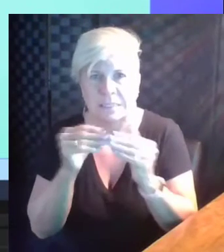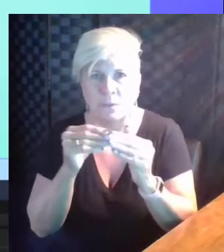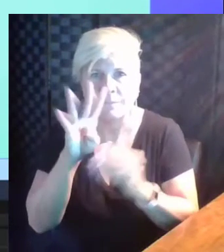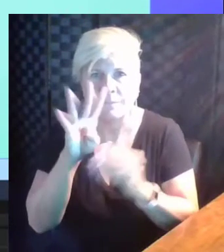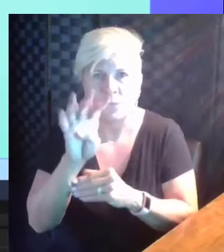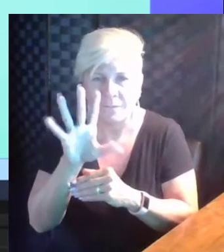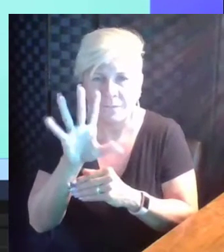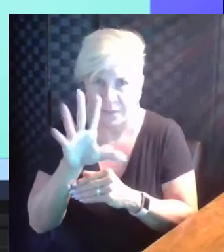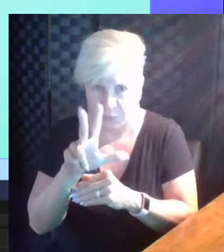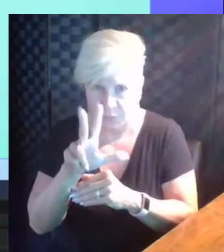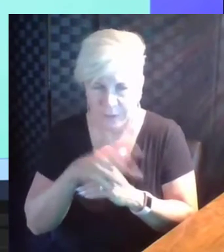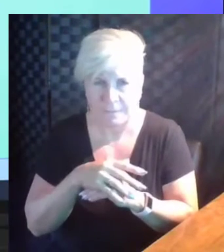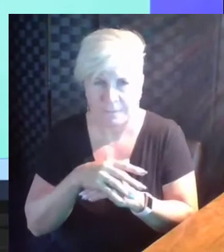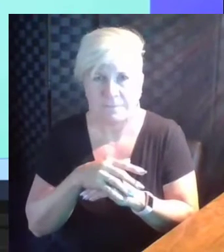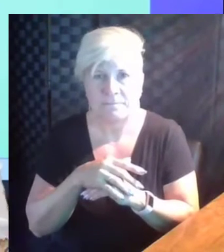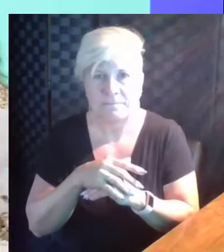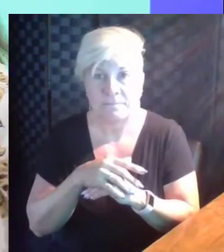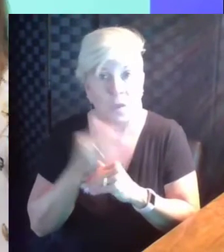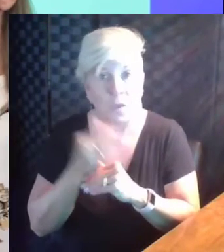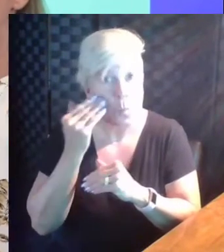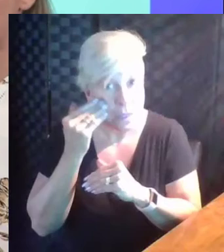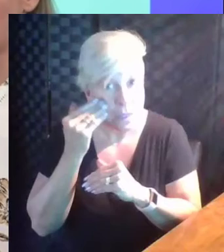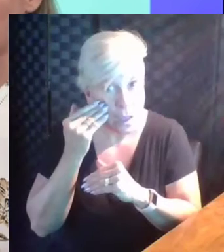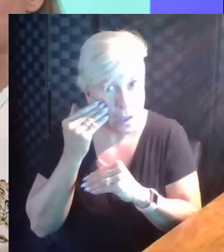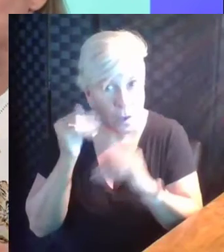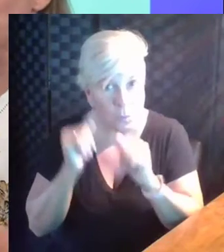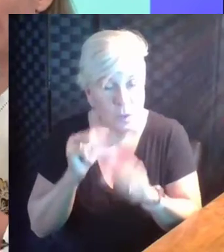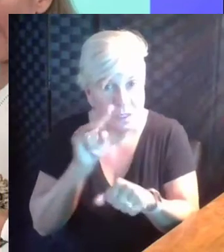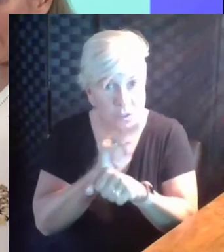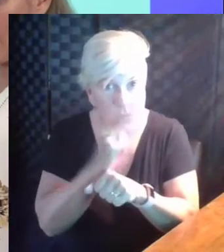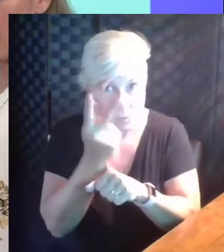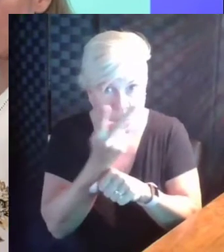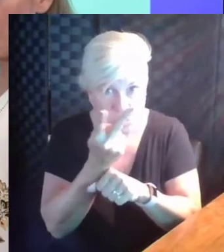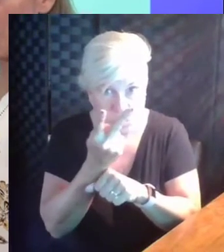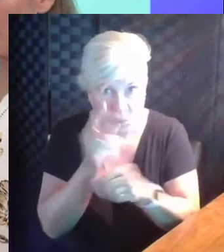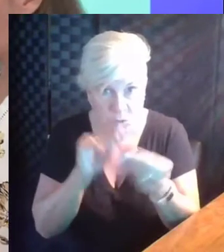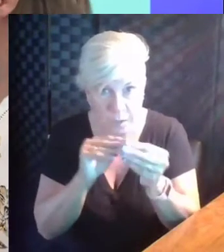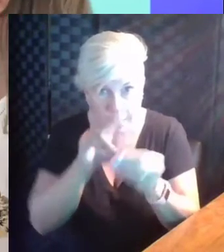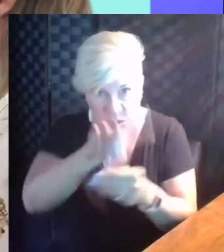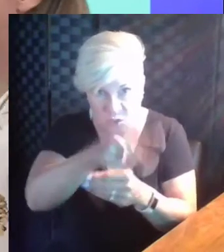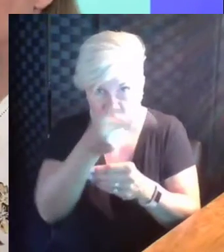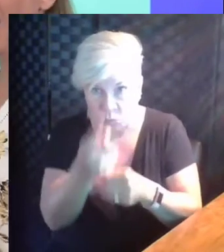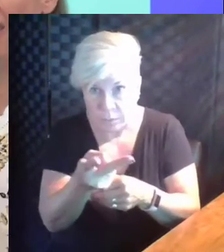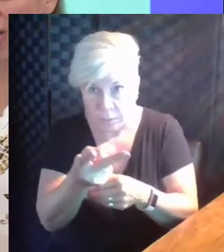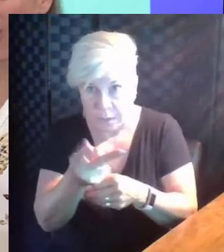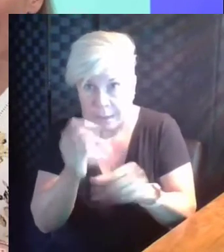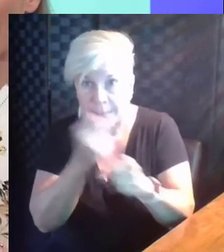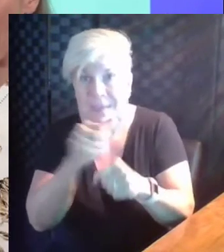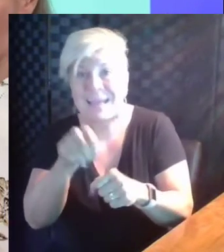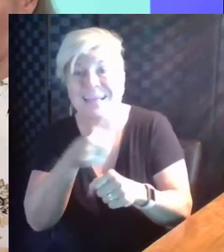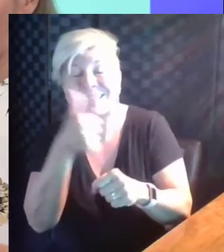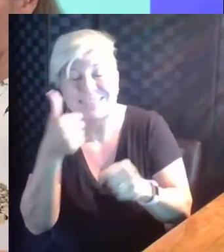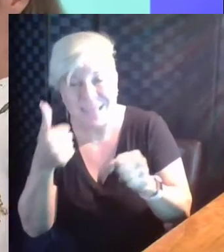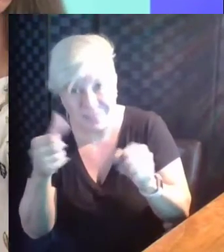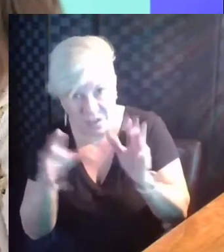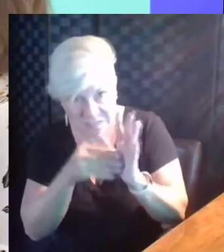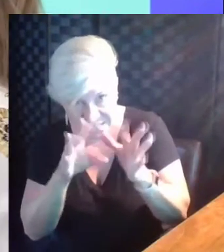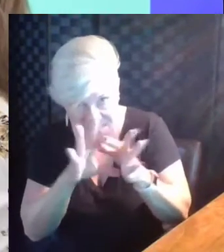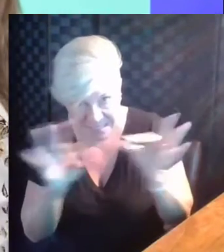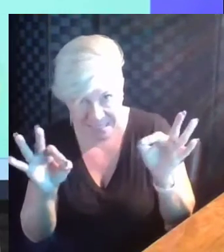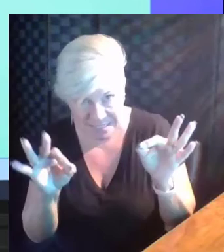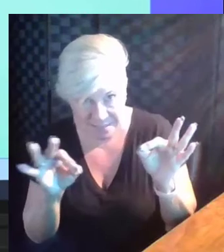is 453. We know that we can take those two add-ins and switch them around to make another